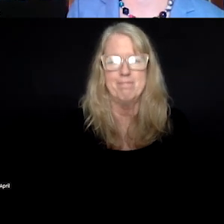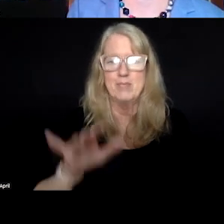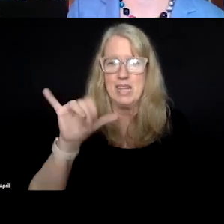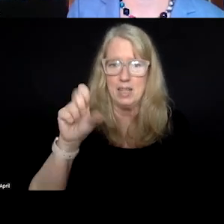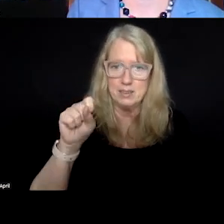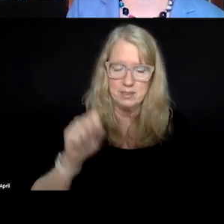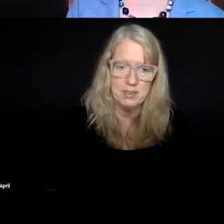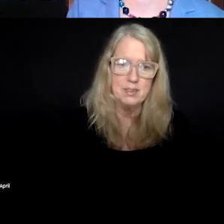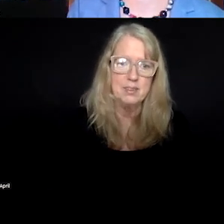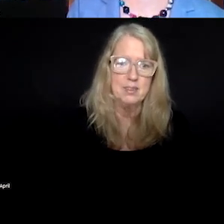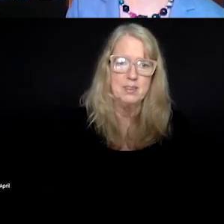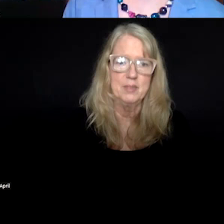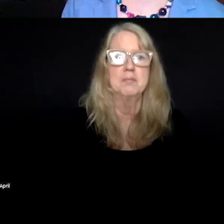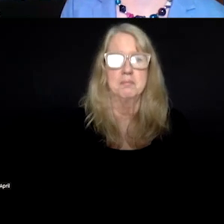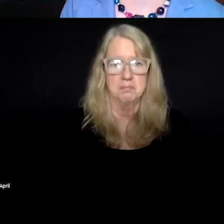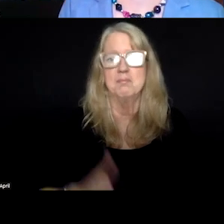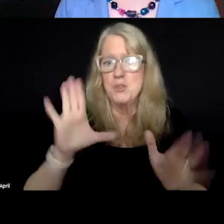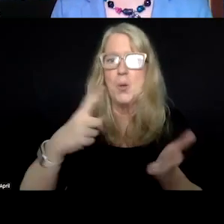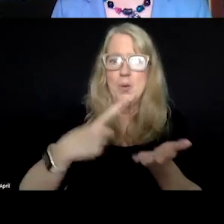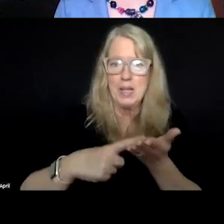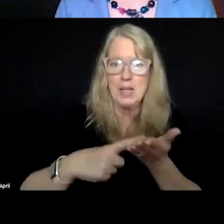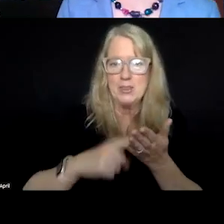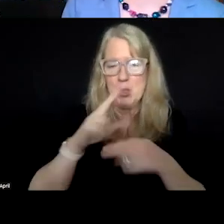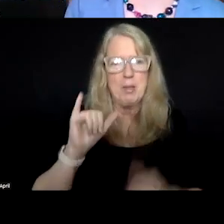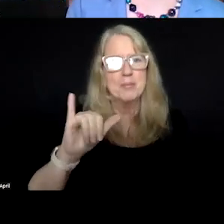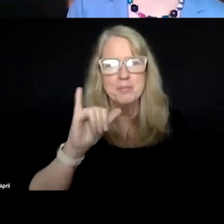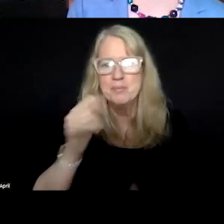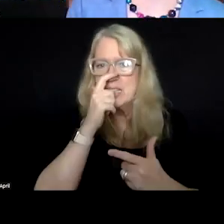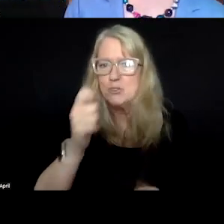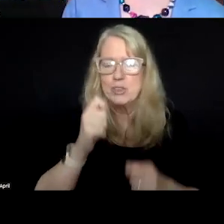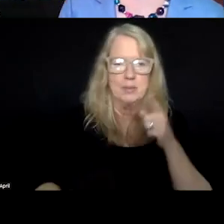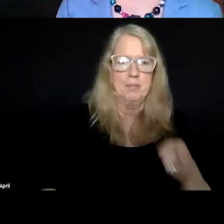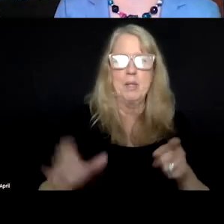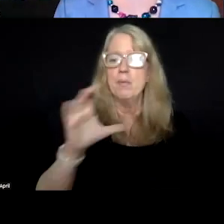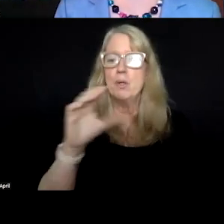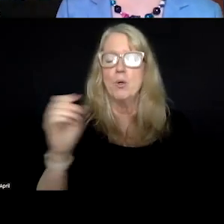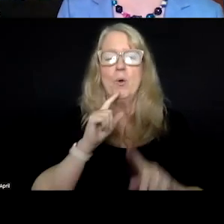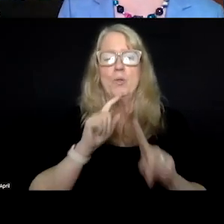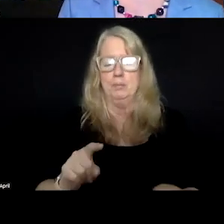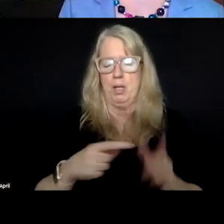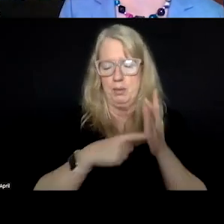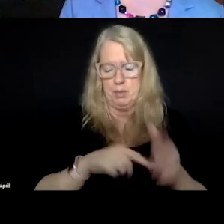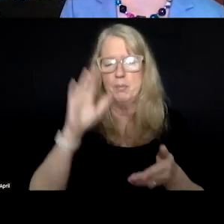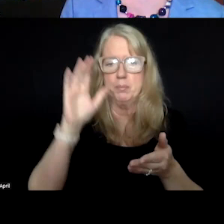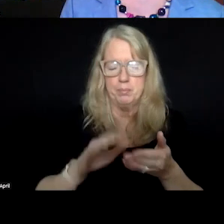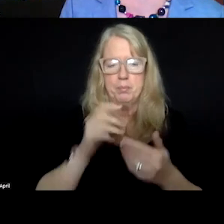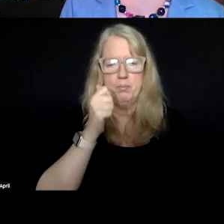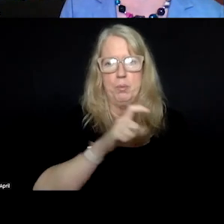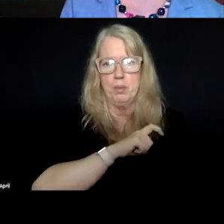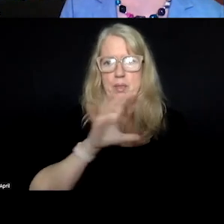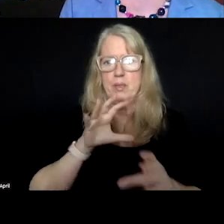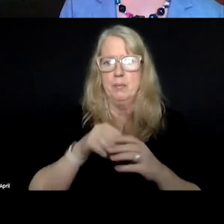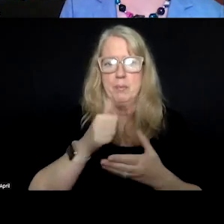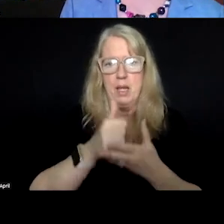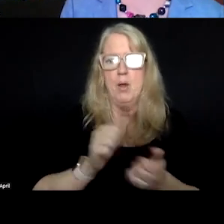Yes. Well, let's talk about this one. This is interesting. So the co-response model reduces police intervention by involving mental